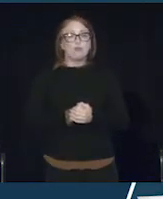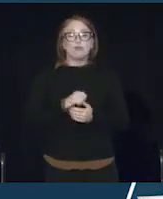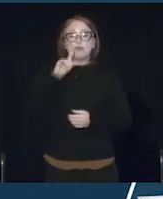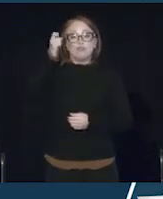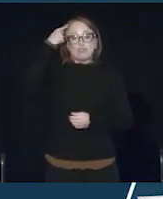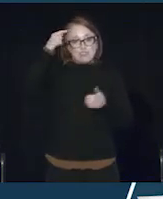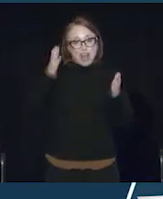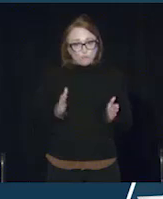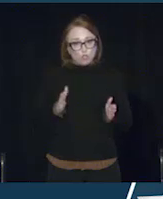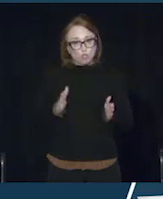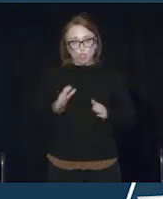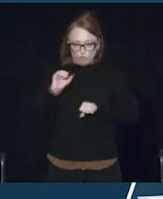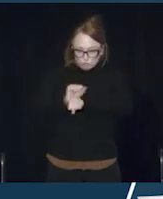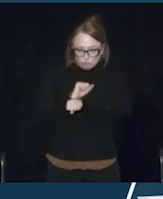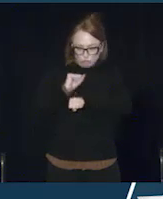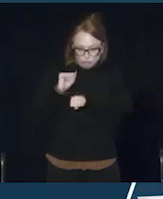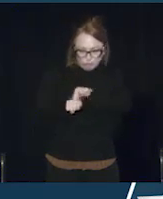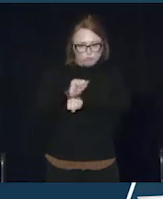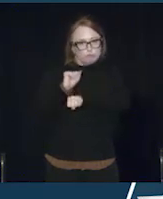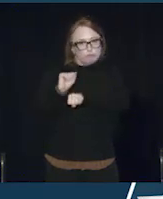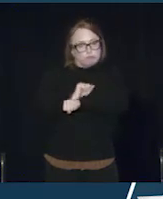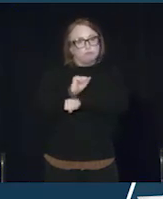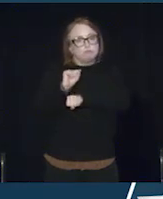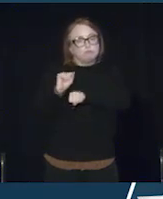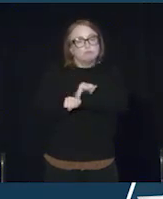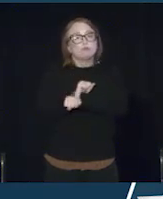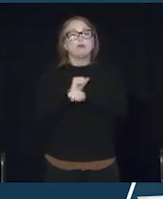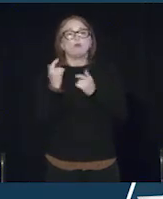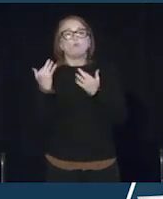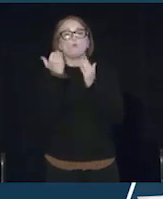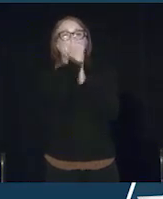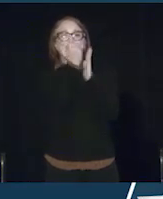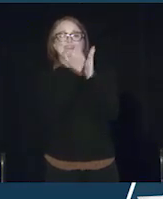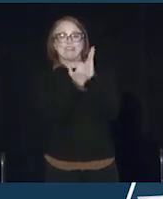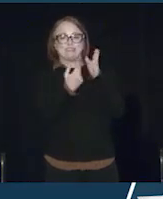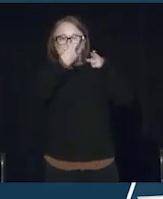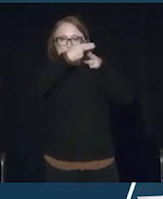literally fighting to get these people off these wait lists. You